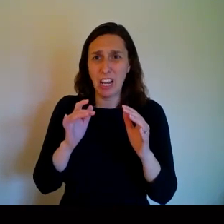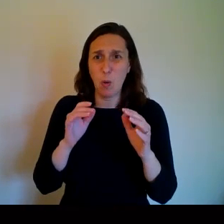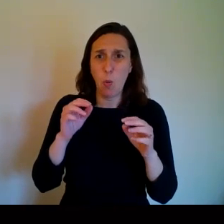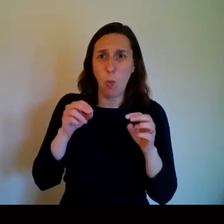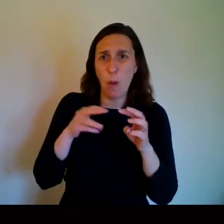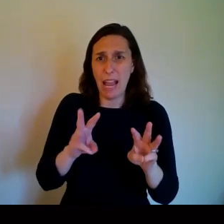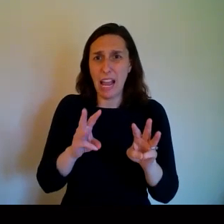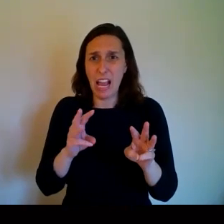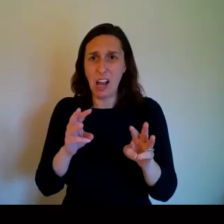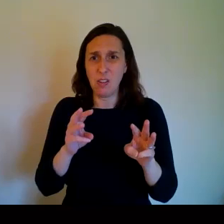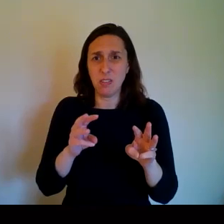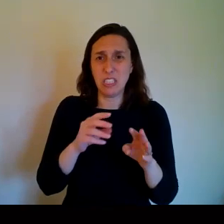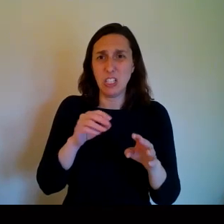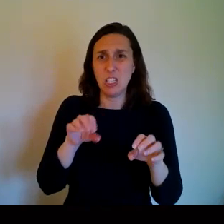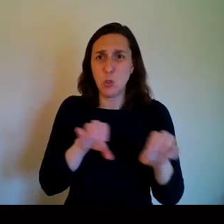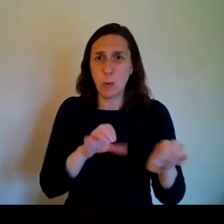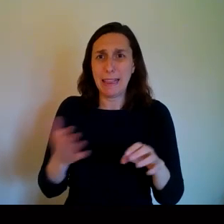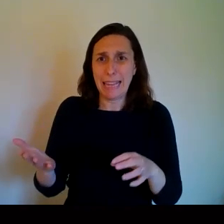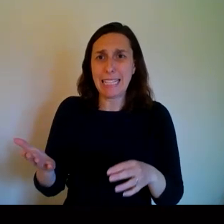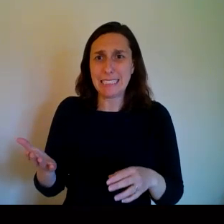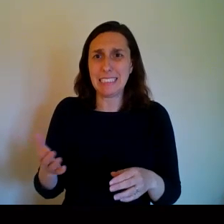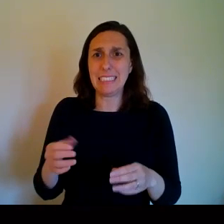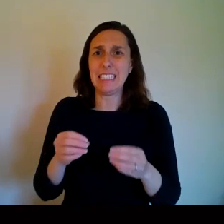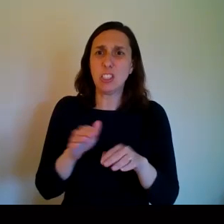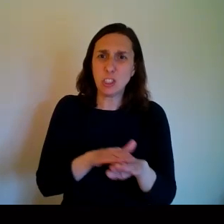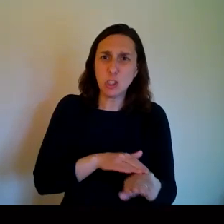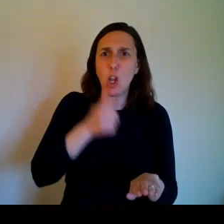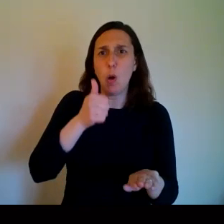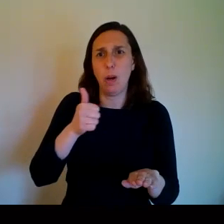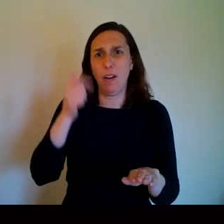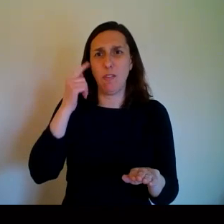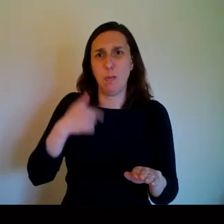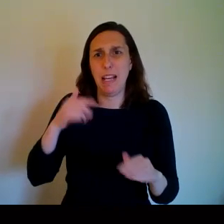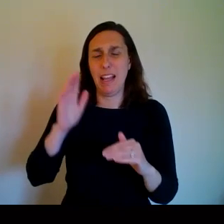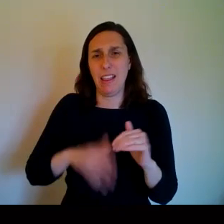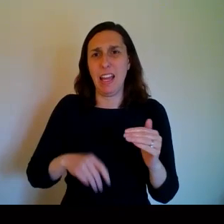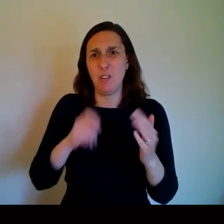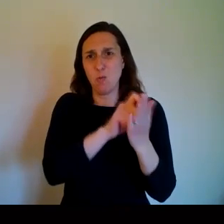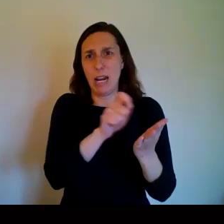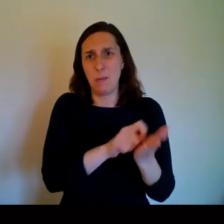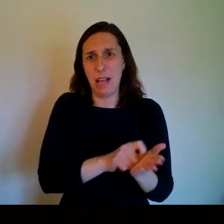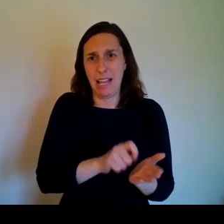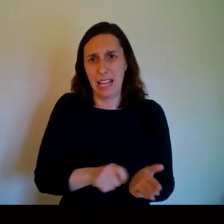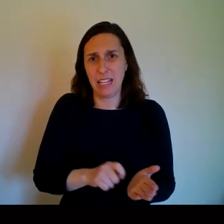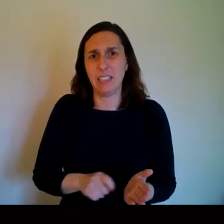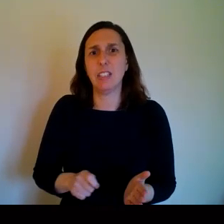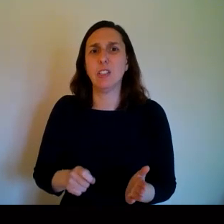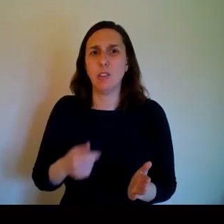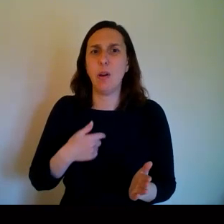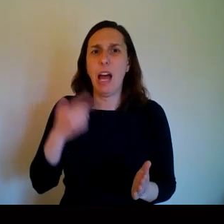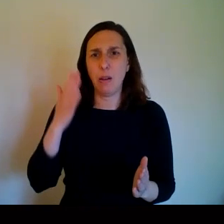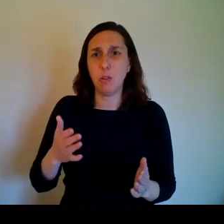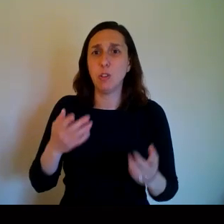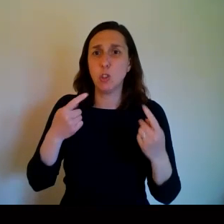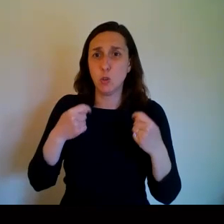lot more than what would have been if I would have written this out by hand. So I'm trying to get that done. That'll be my